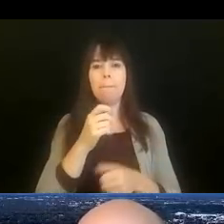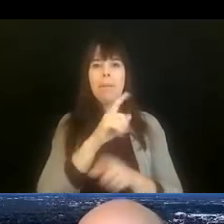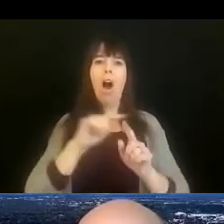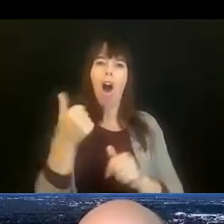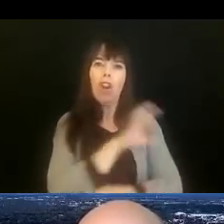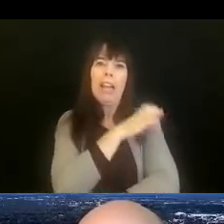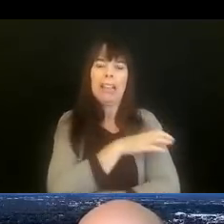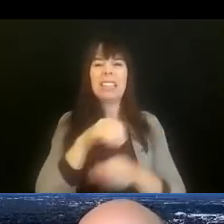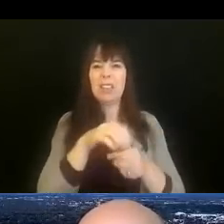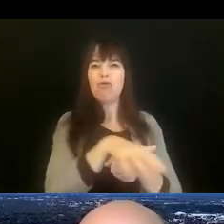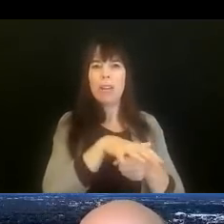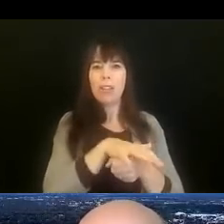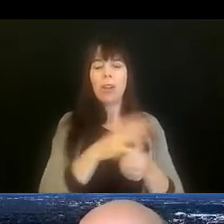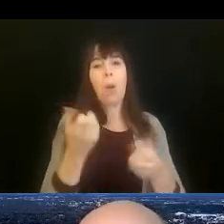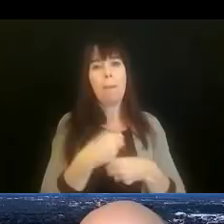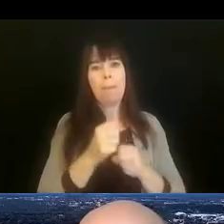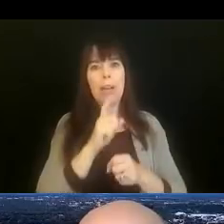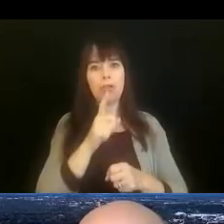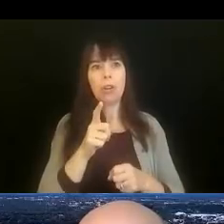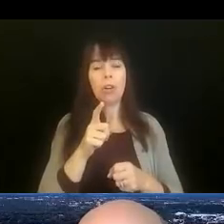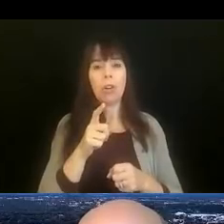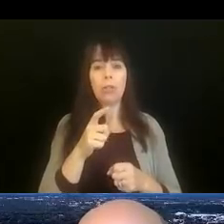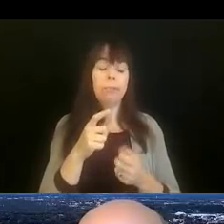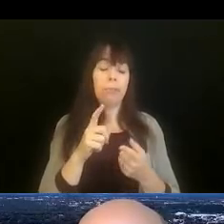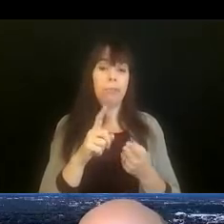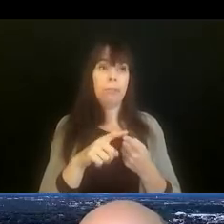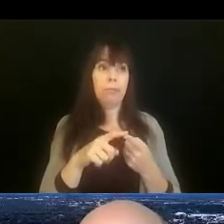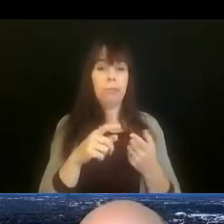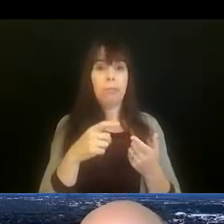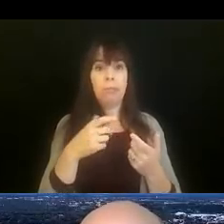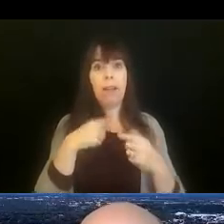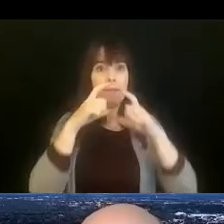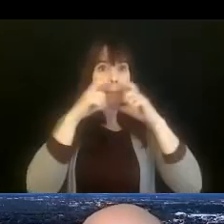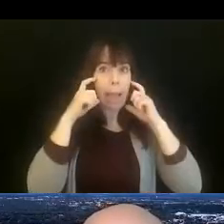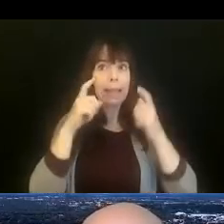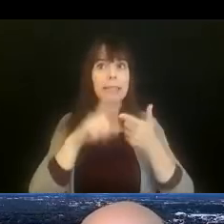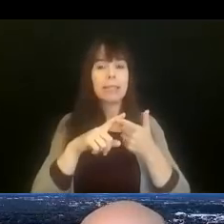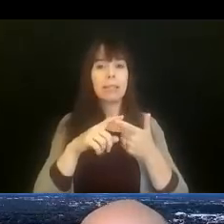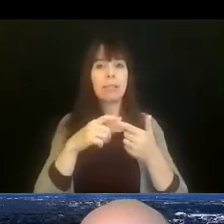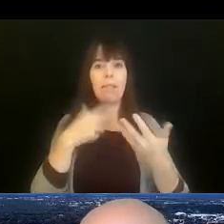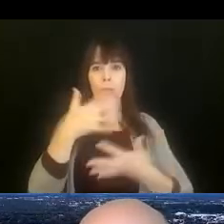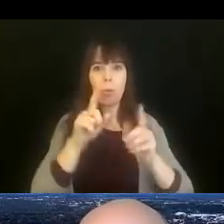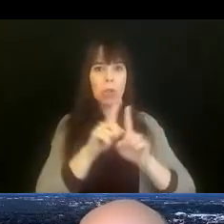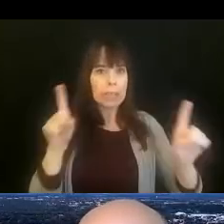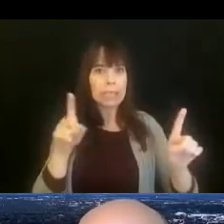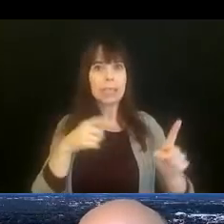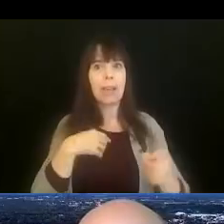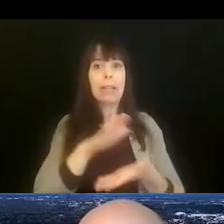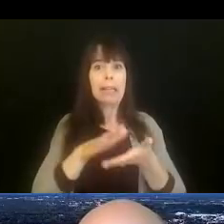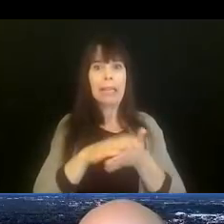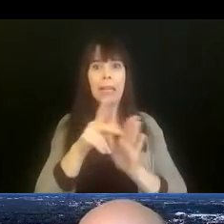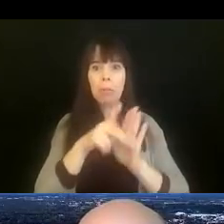at regional, is that we want to make sure that, one, that there's masks, that there's social distancing, that there's cleaning protocols for